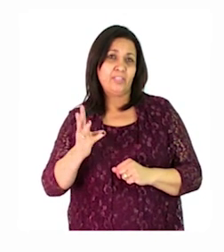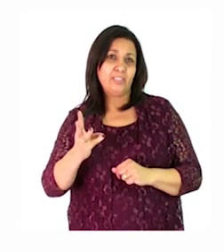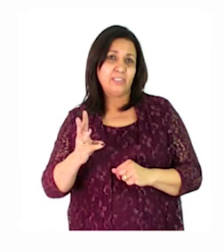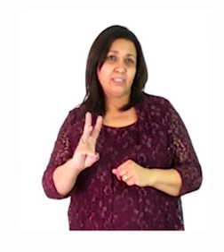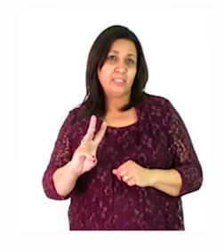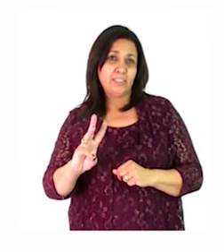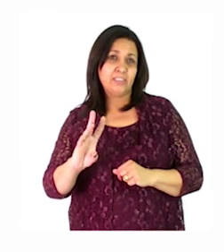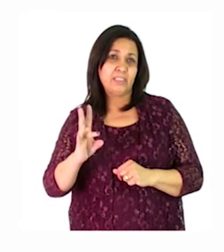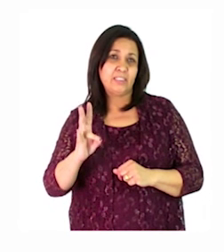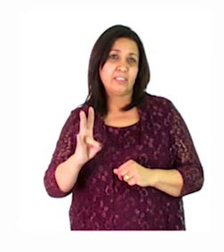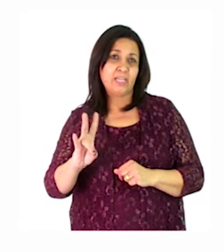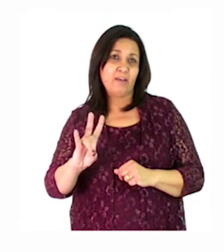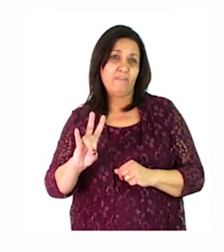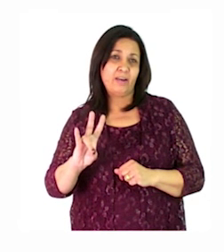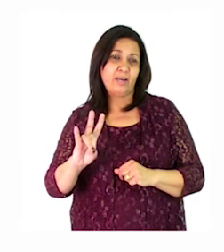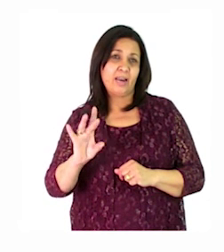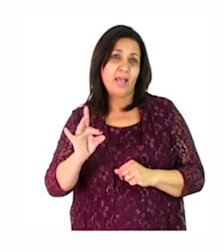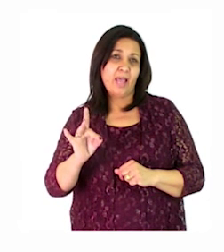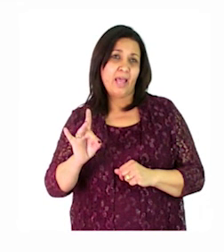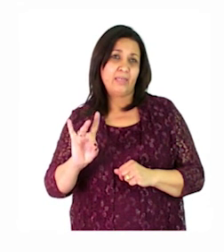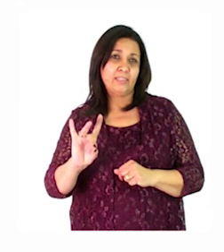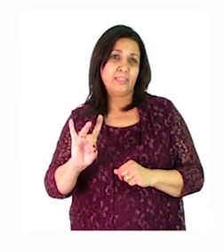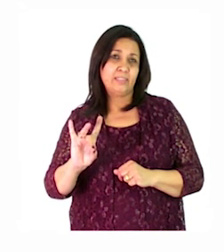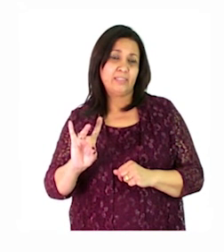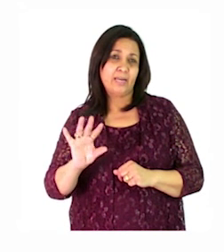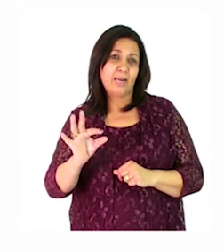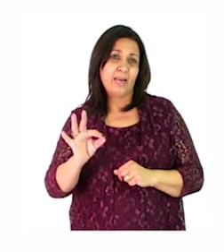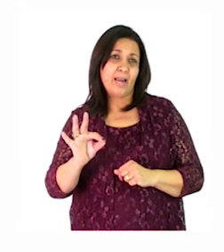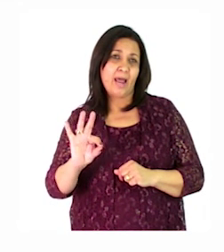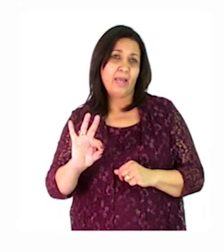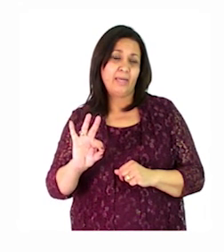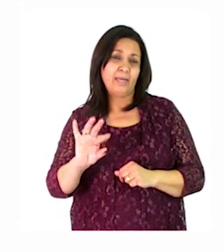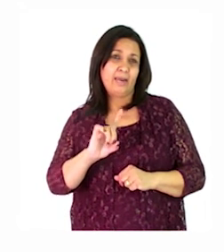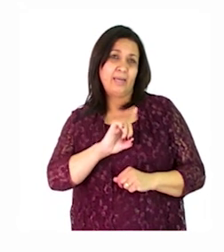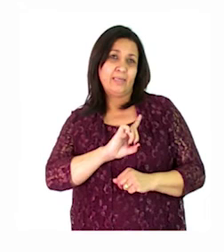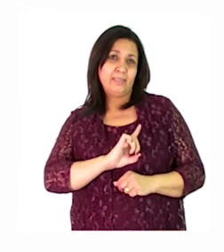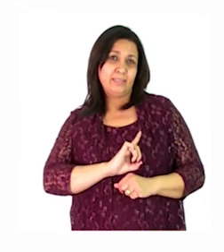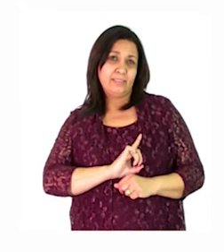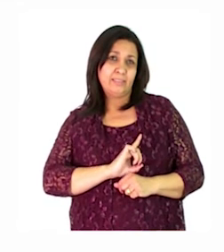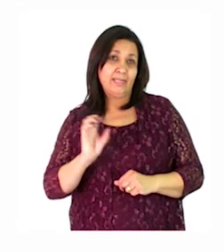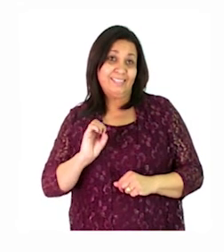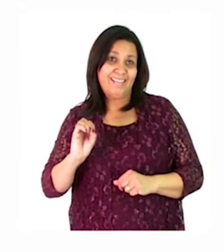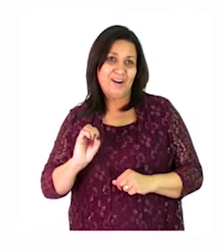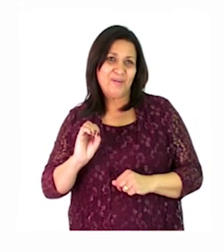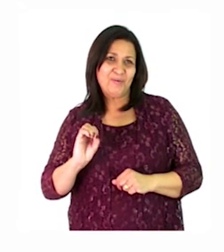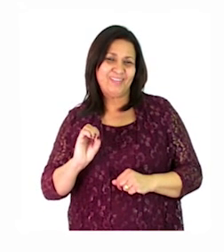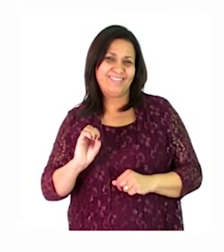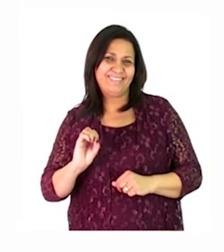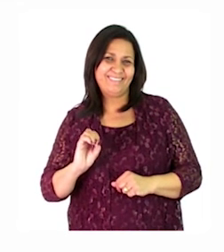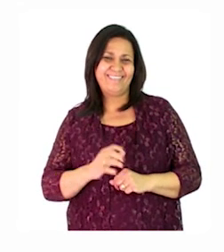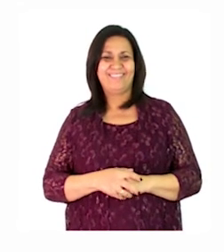6, 7, 8, 9, and 0.